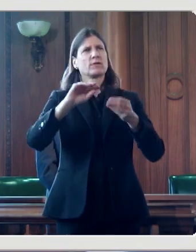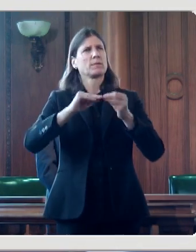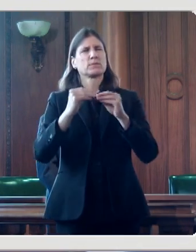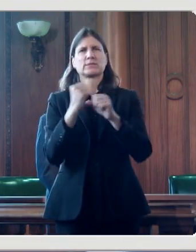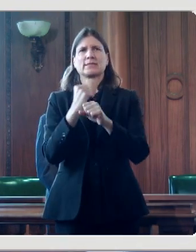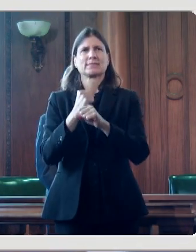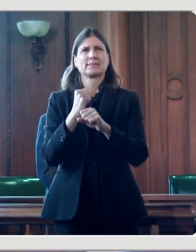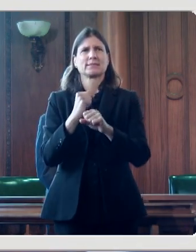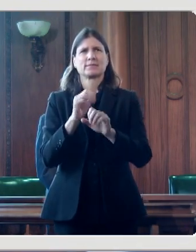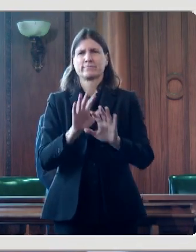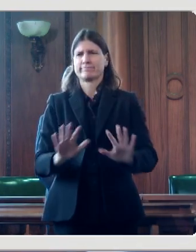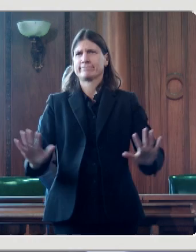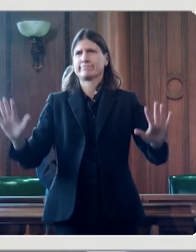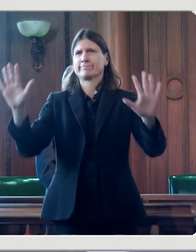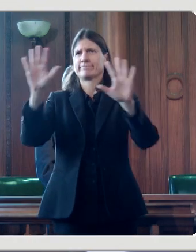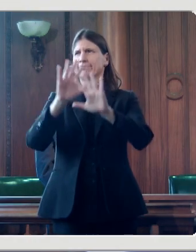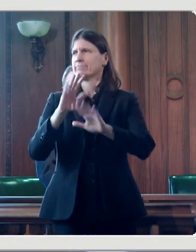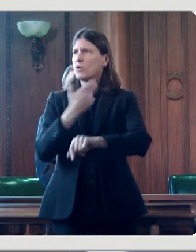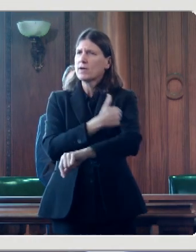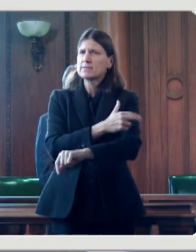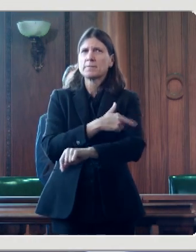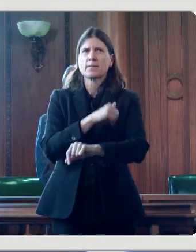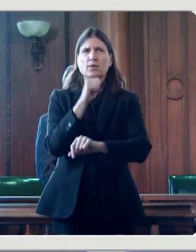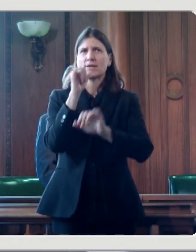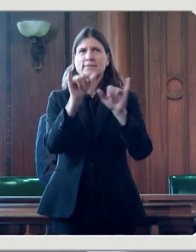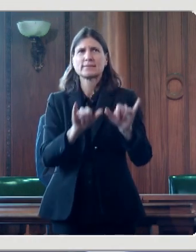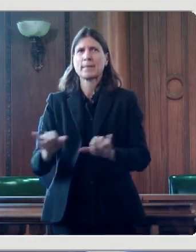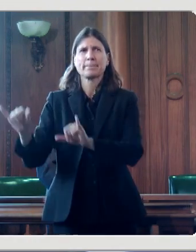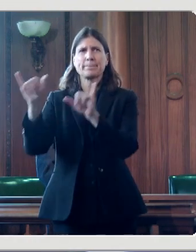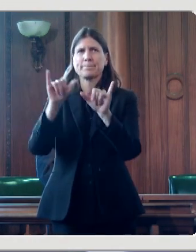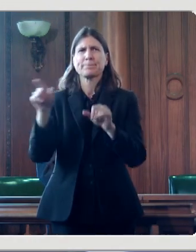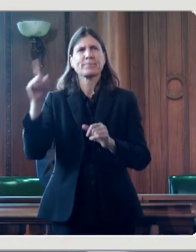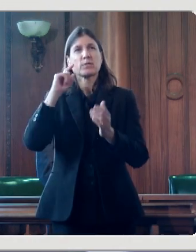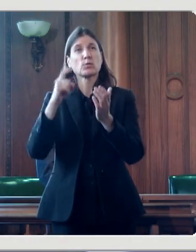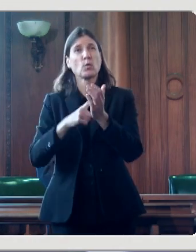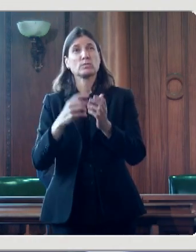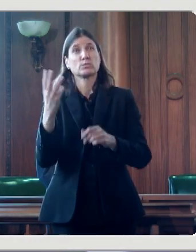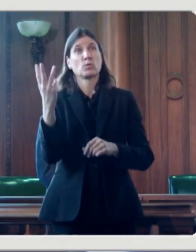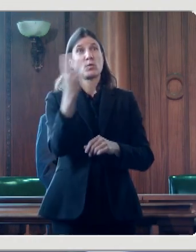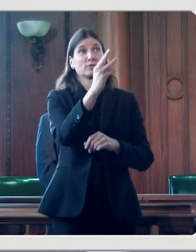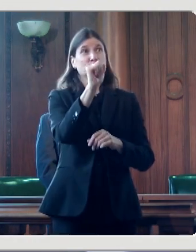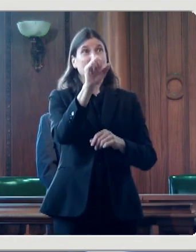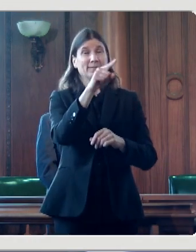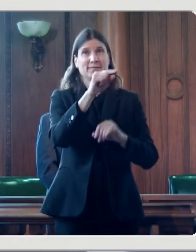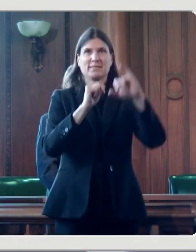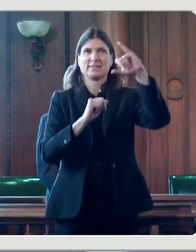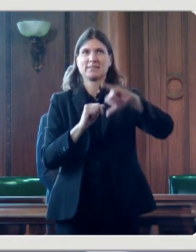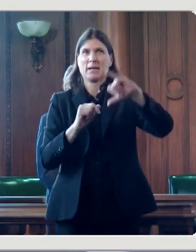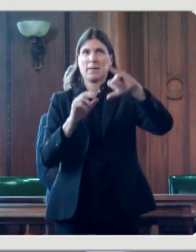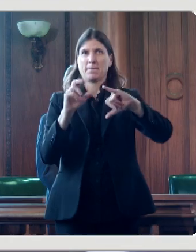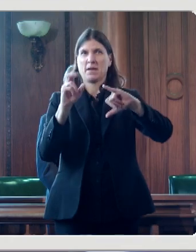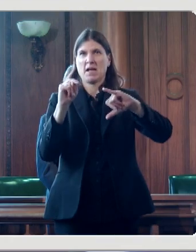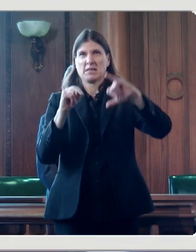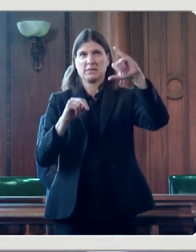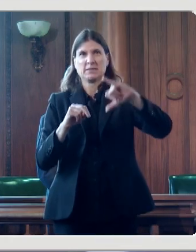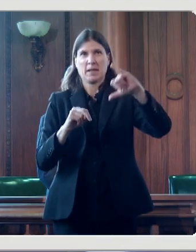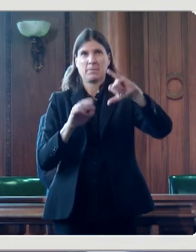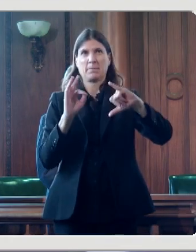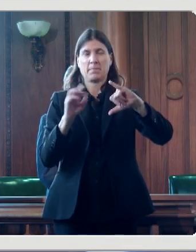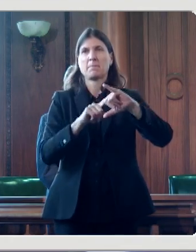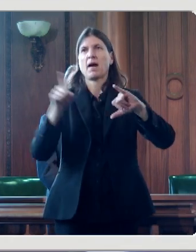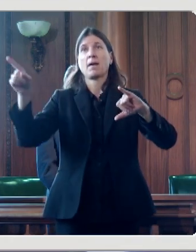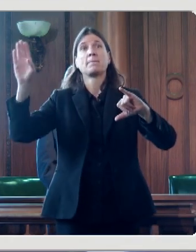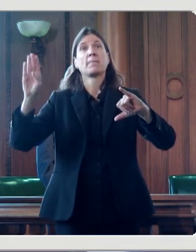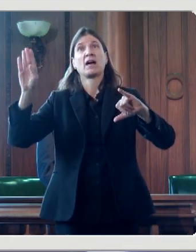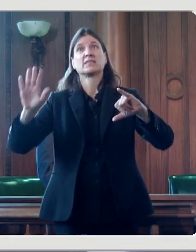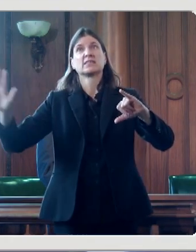fair comparison because it does seem Western Mass is more in line with Connecticut than the state as a whole, but in terms of how they've been able to handle some